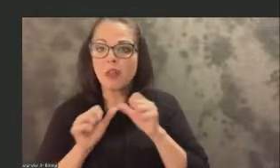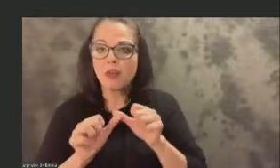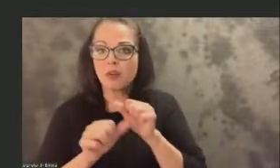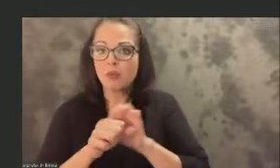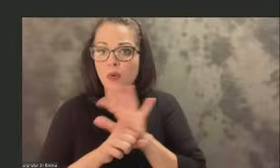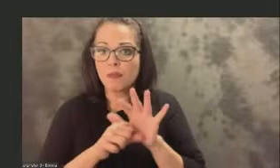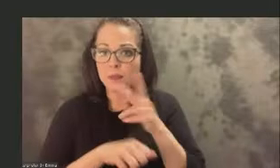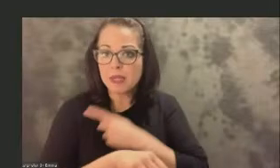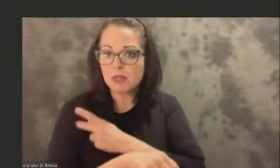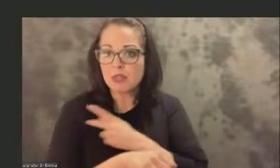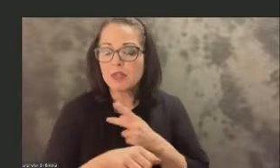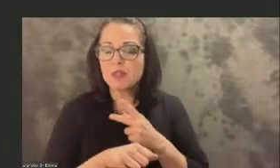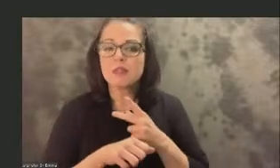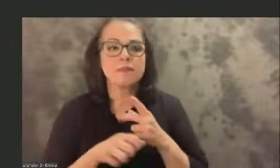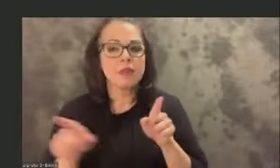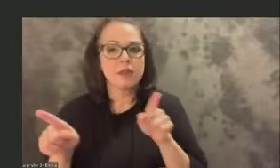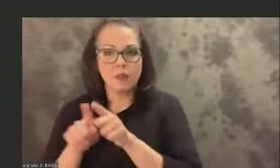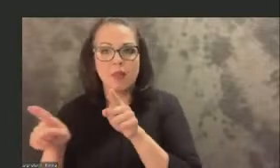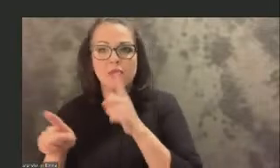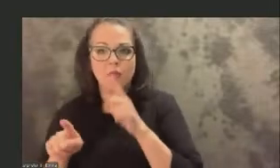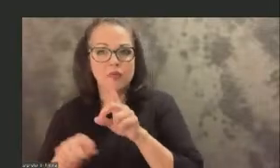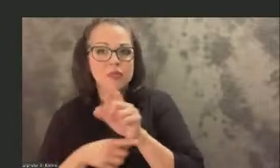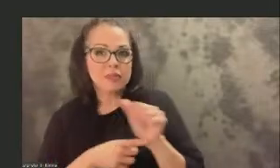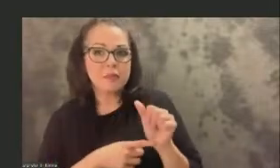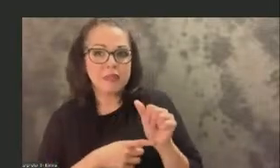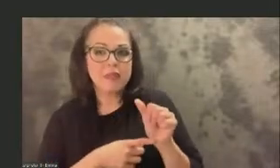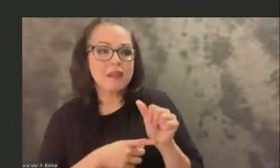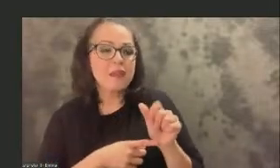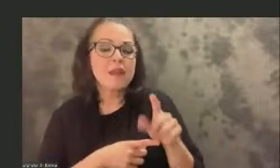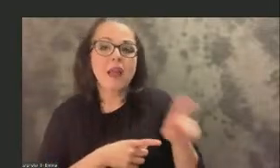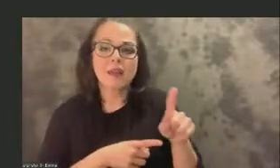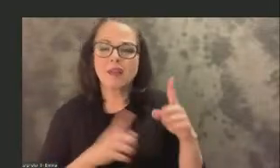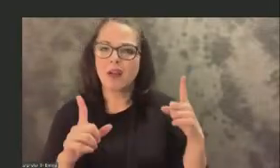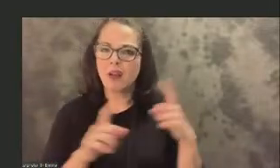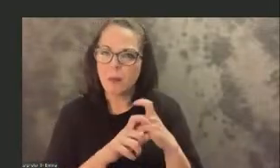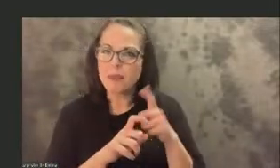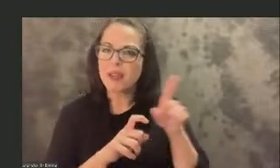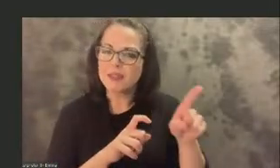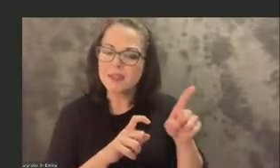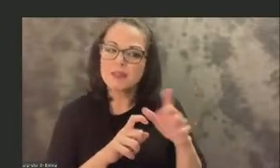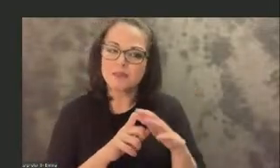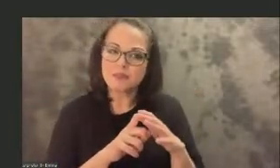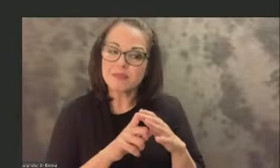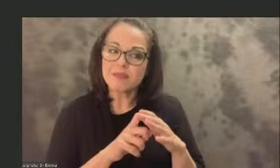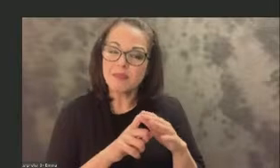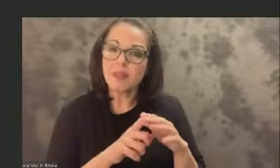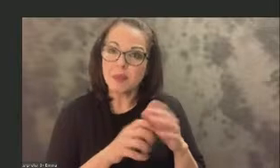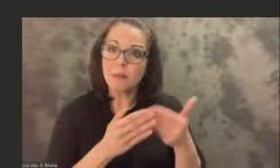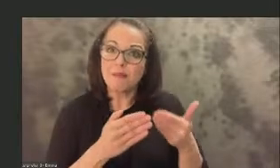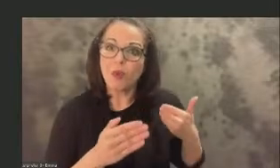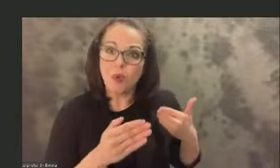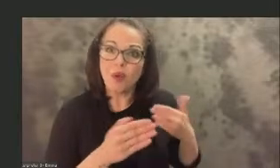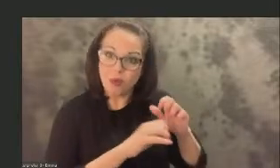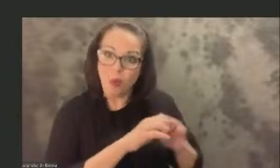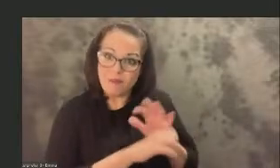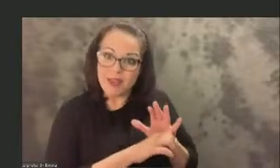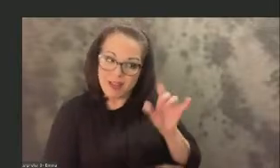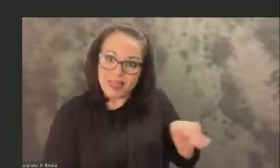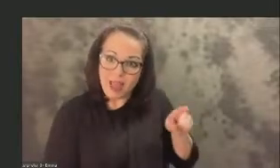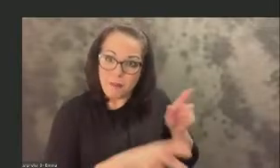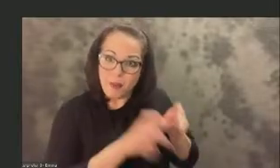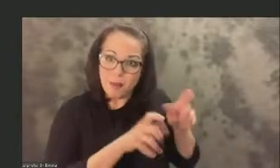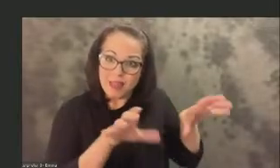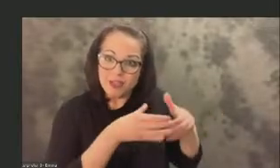as the disability and complex illness population before long COVID. Currently, these clinics